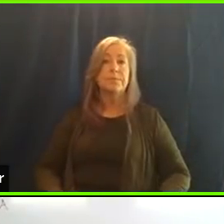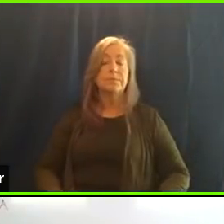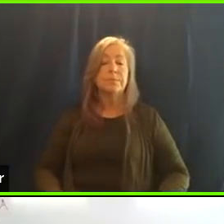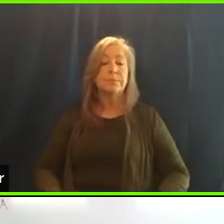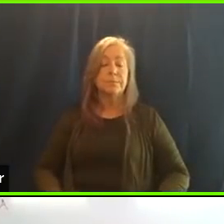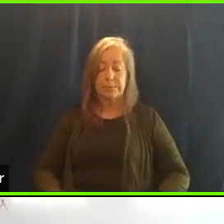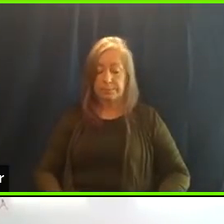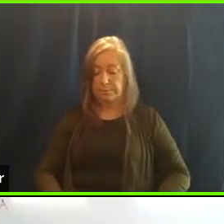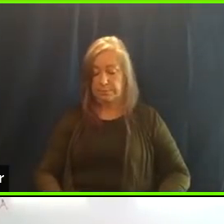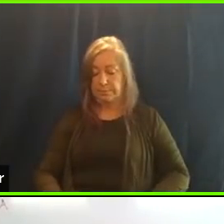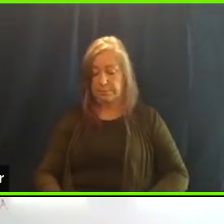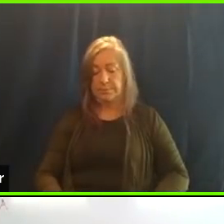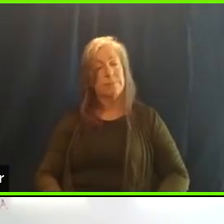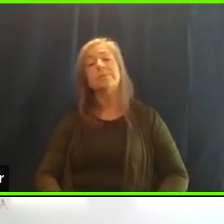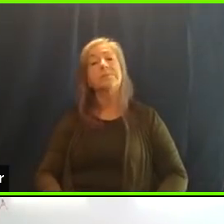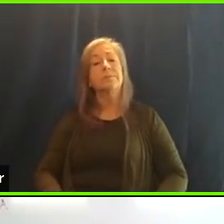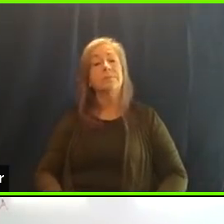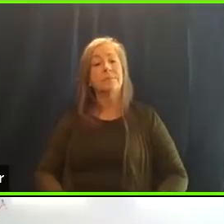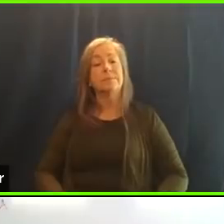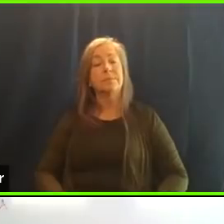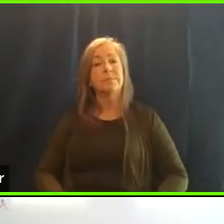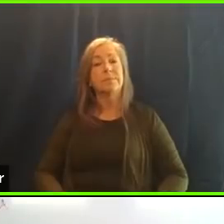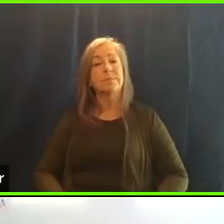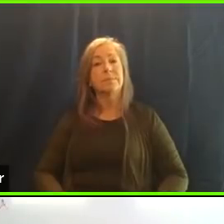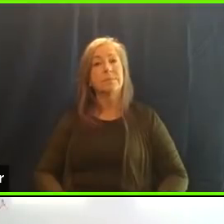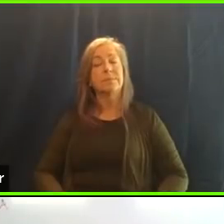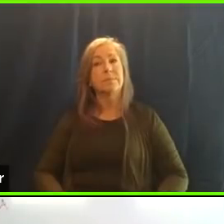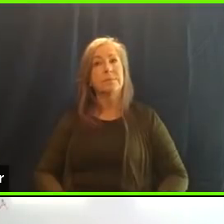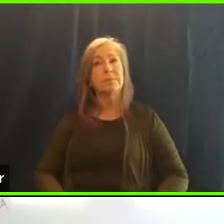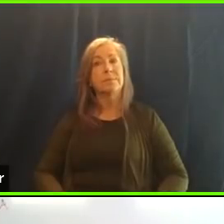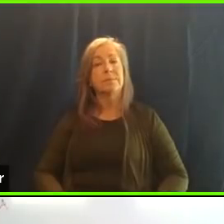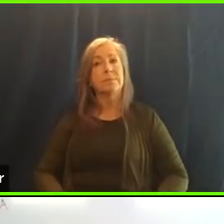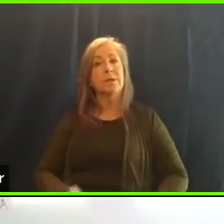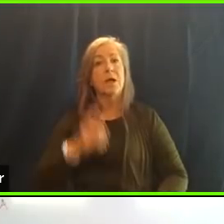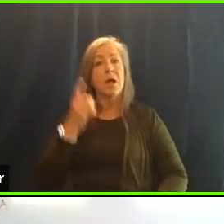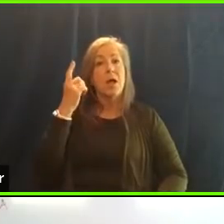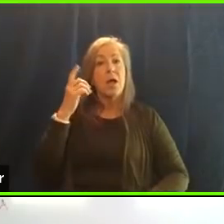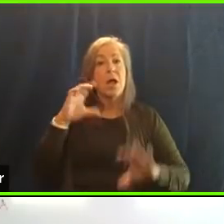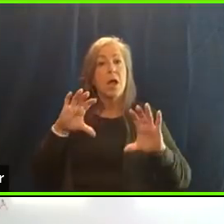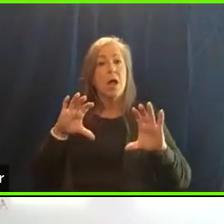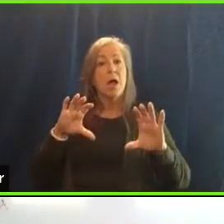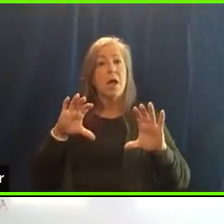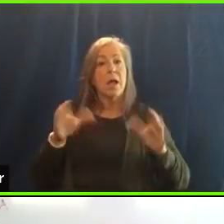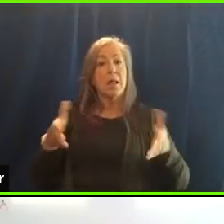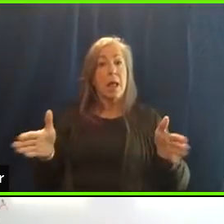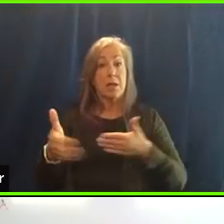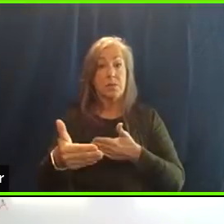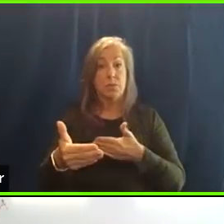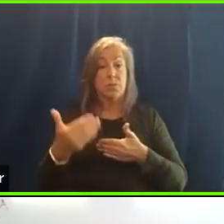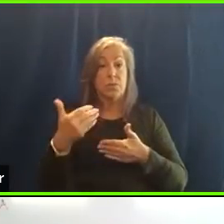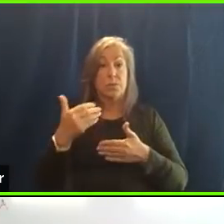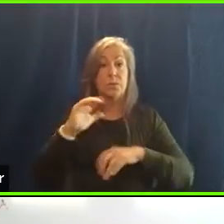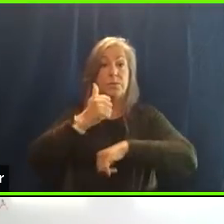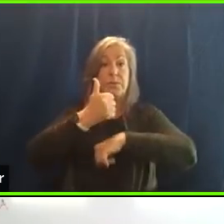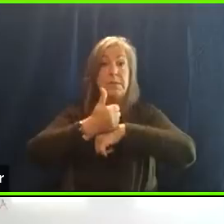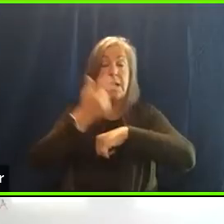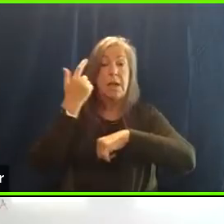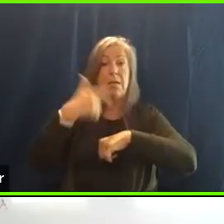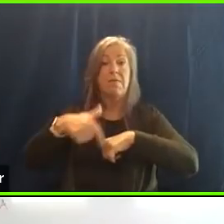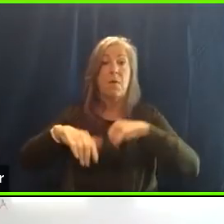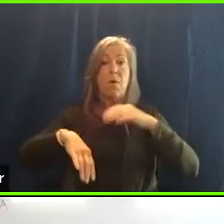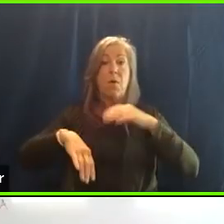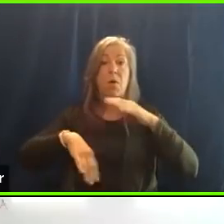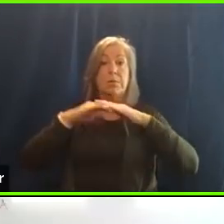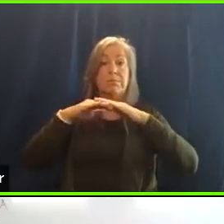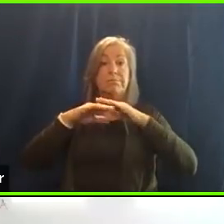we've got a staggered setup for typically for a 21 student seating arrangement. And over the summer, we've